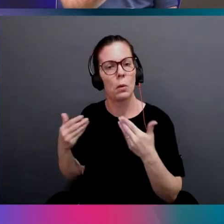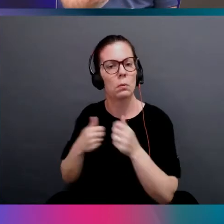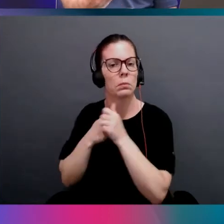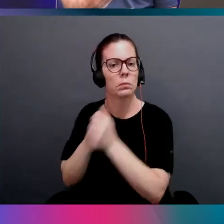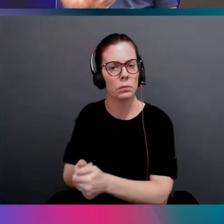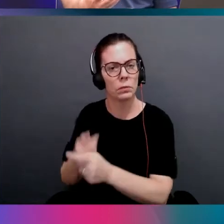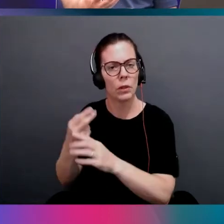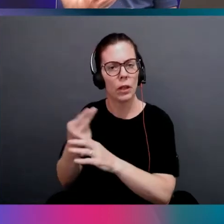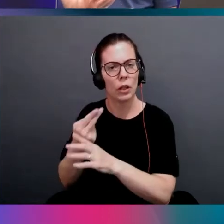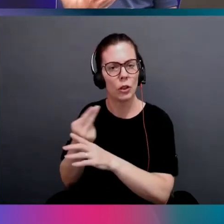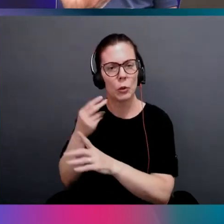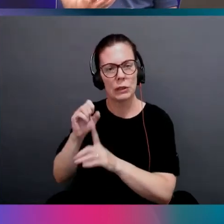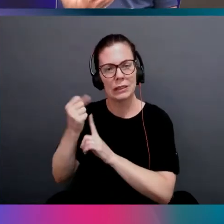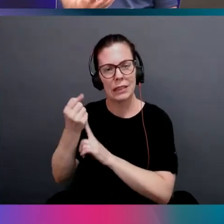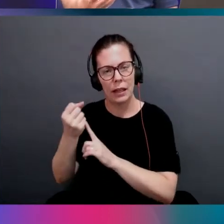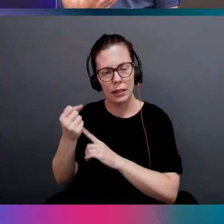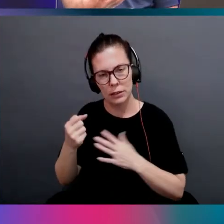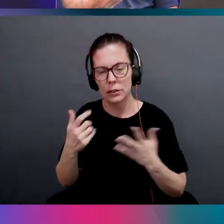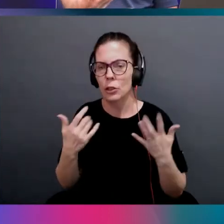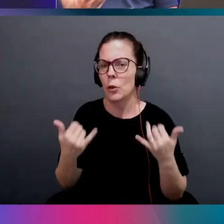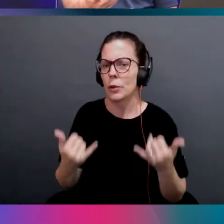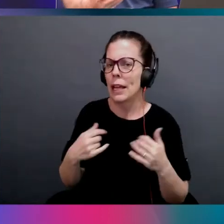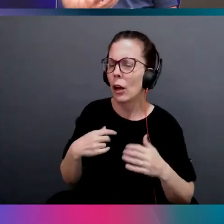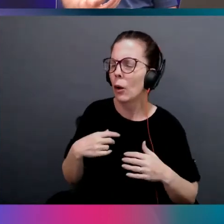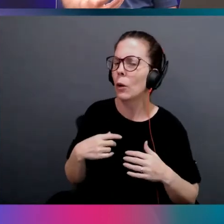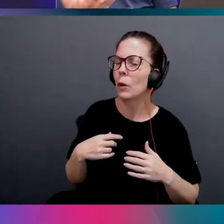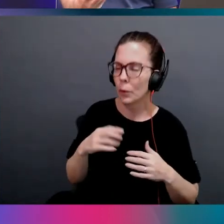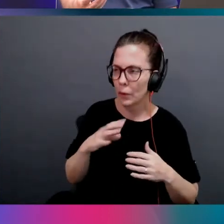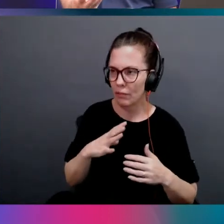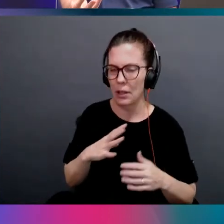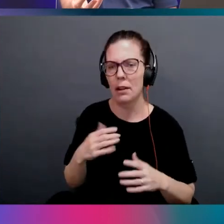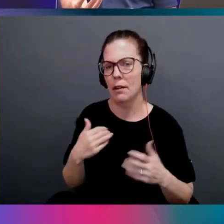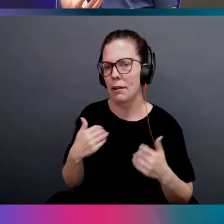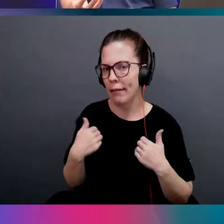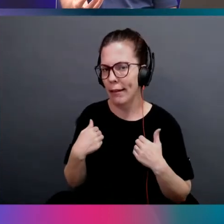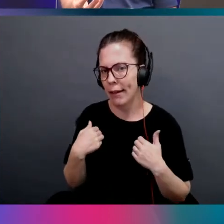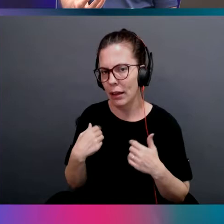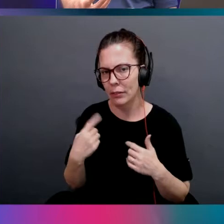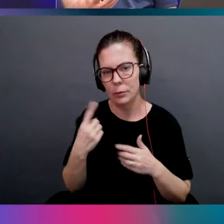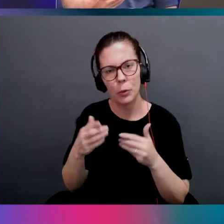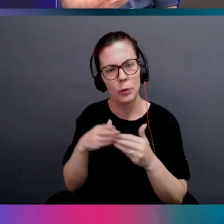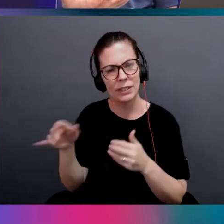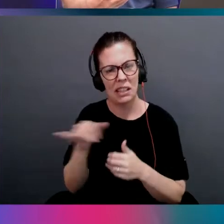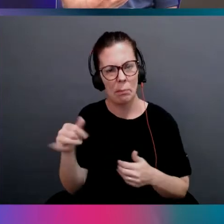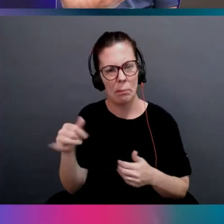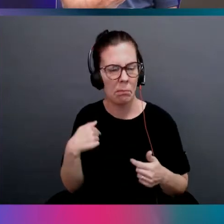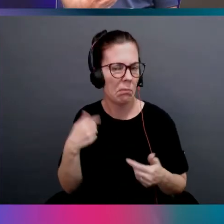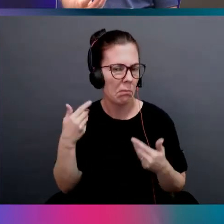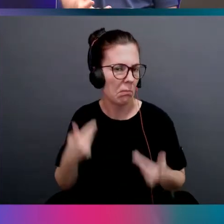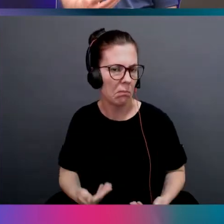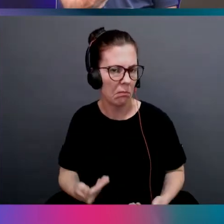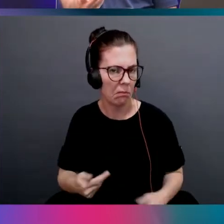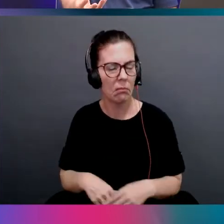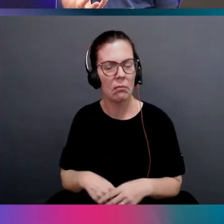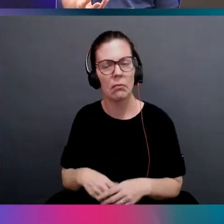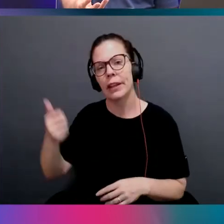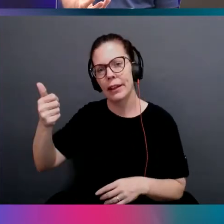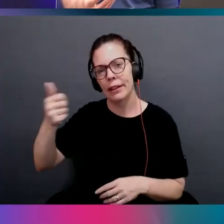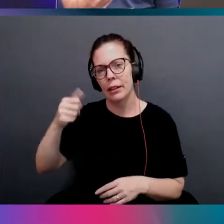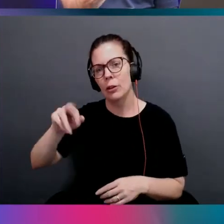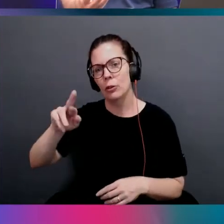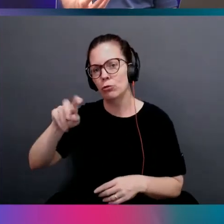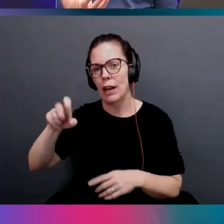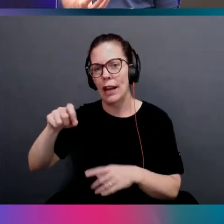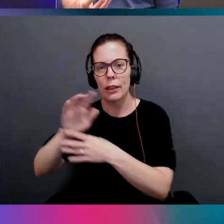So now I look at the fact that I have someone similar to me, and they rated a particular movie